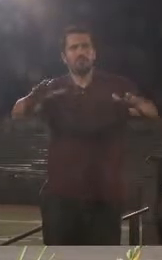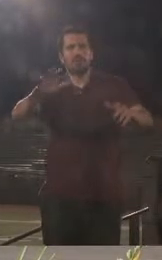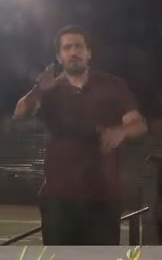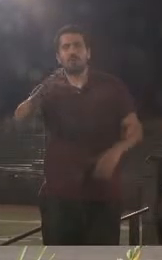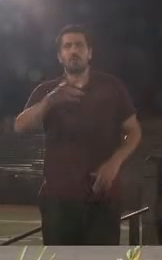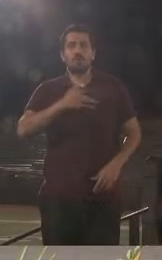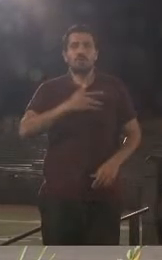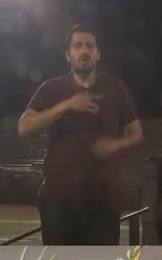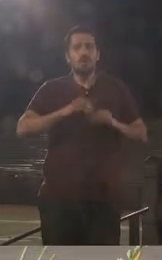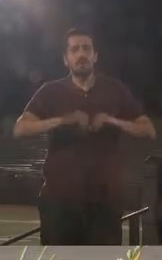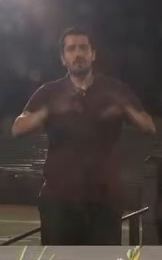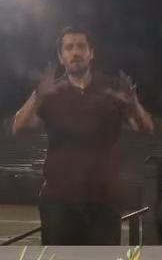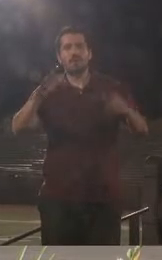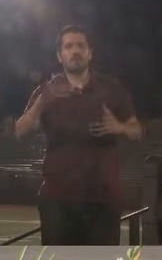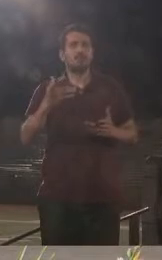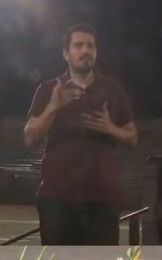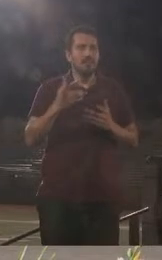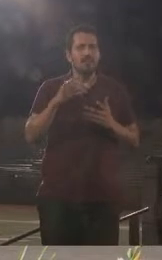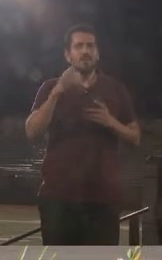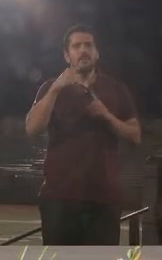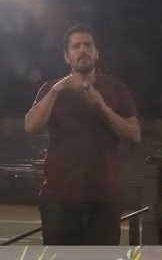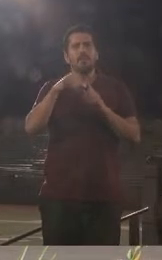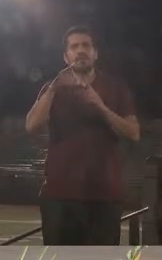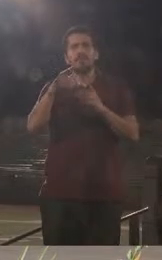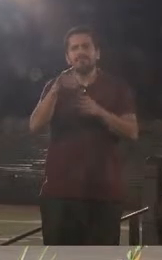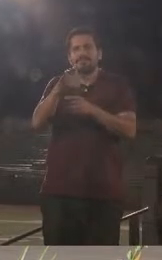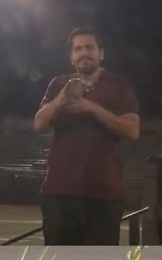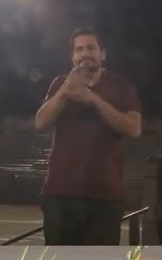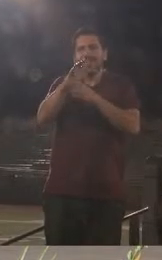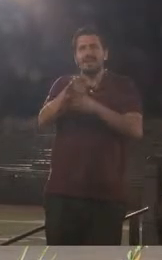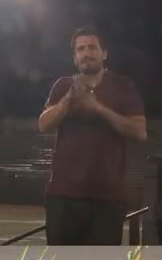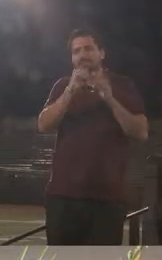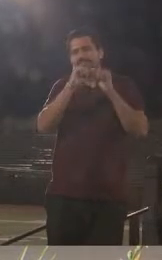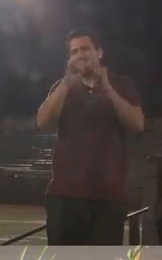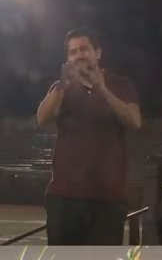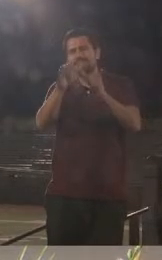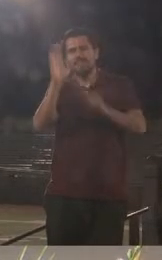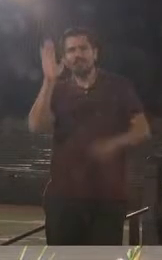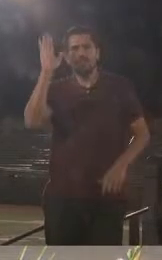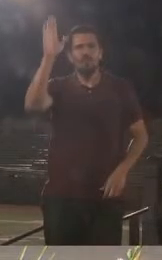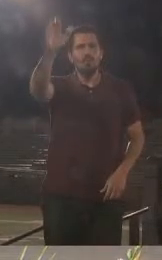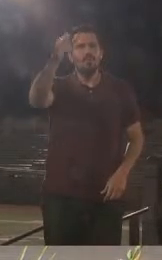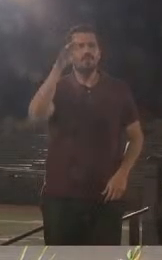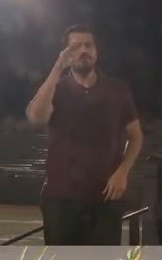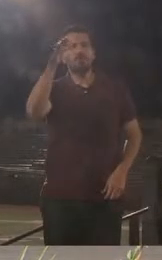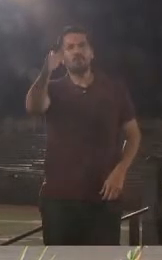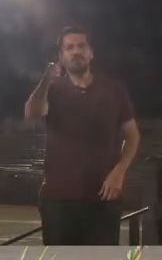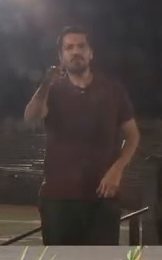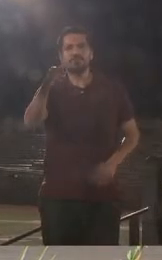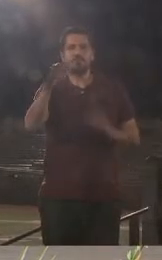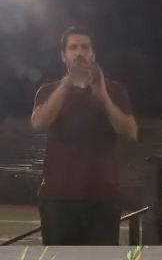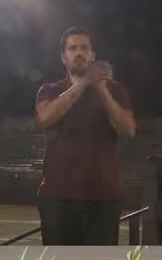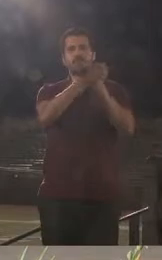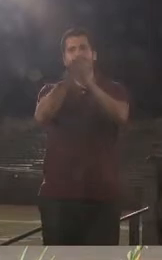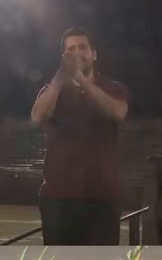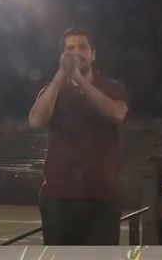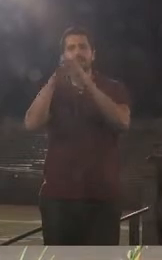light, and your mental well-being be nurtured every step of the way. Congratulations, class of 2023.